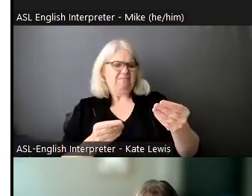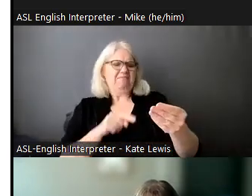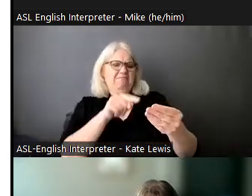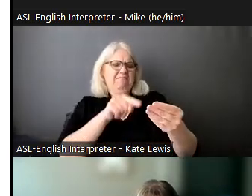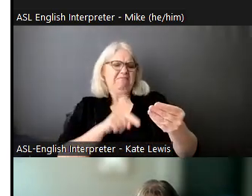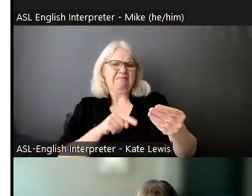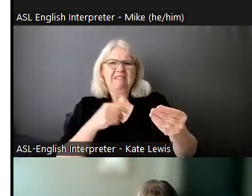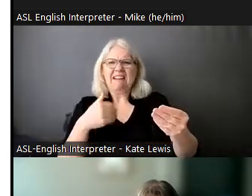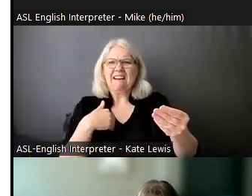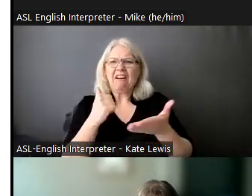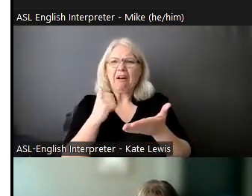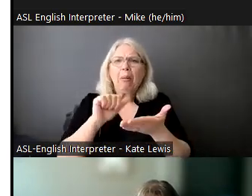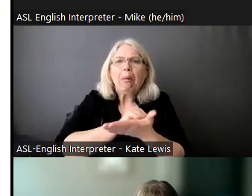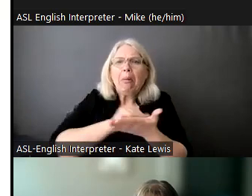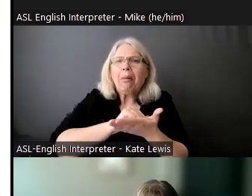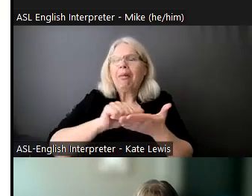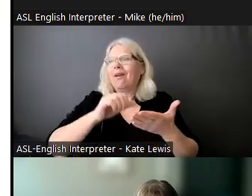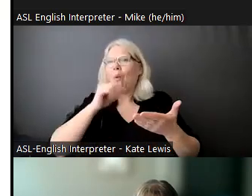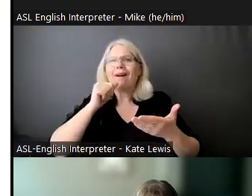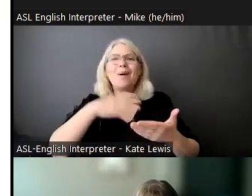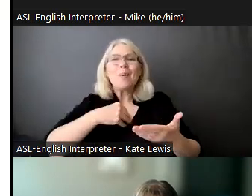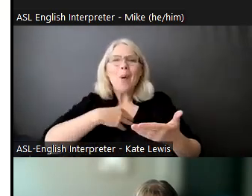have alterations. An